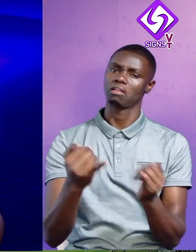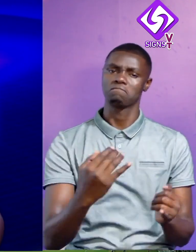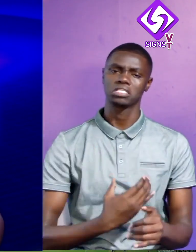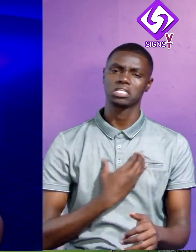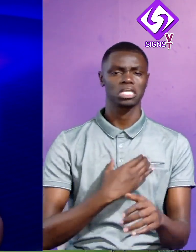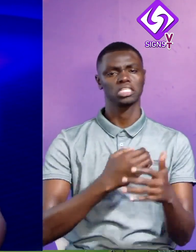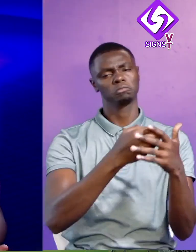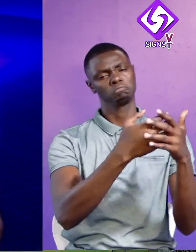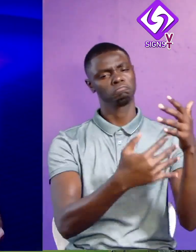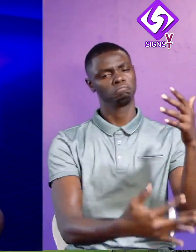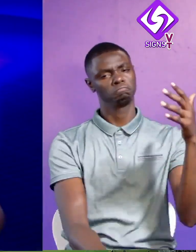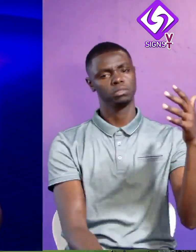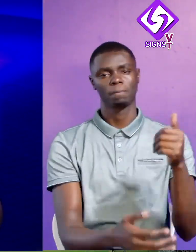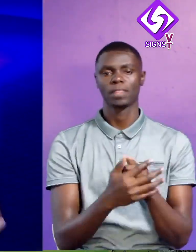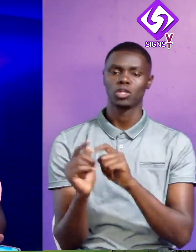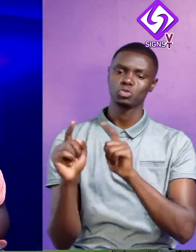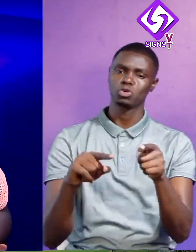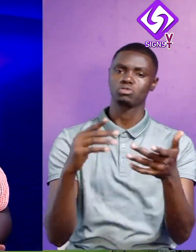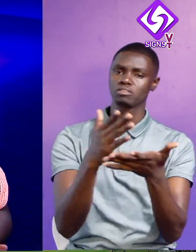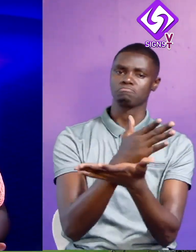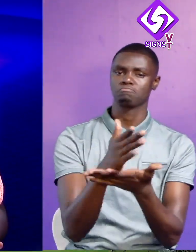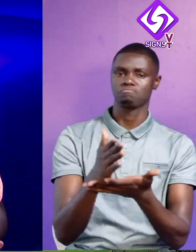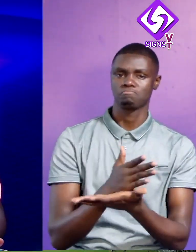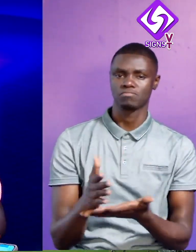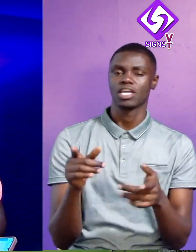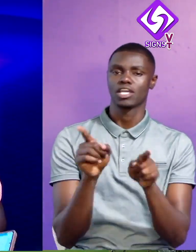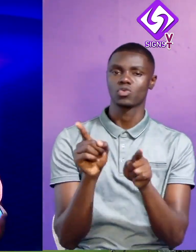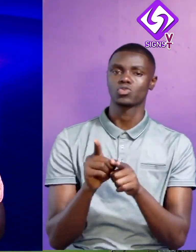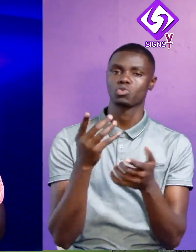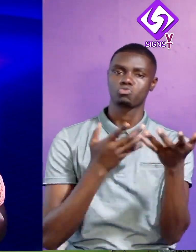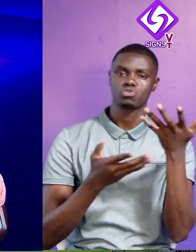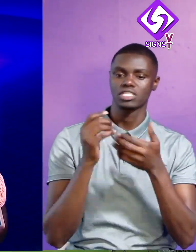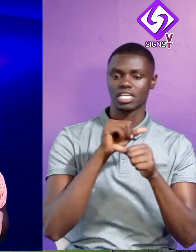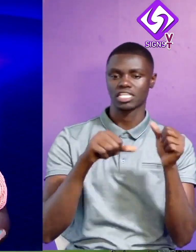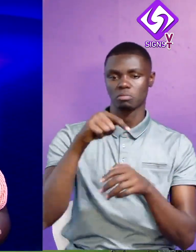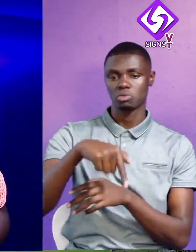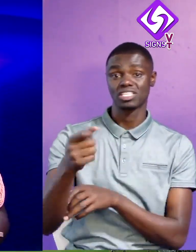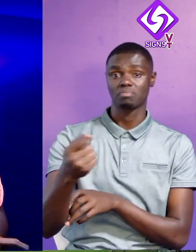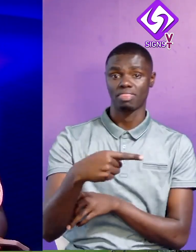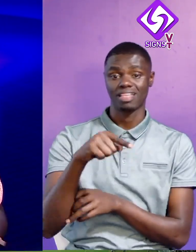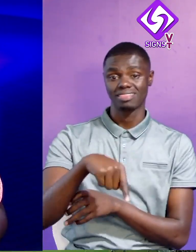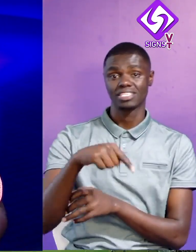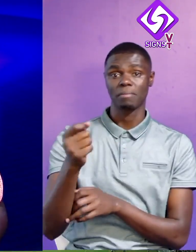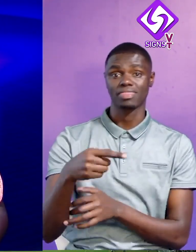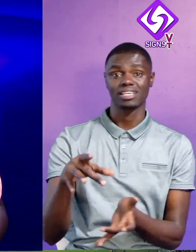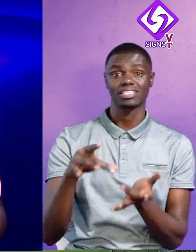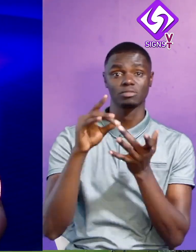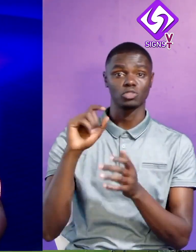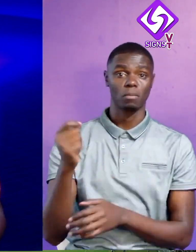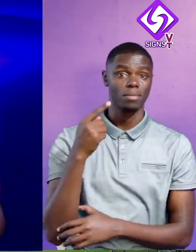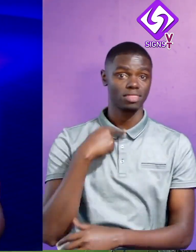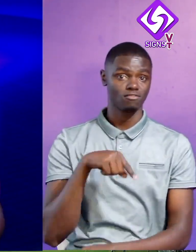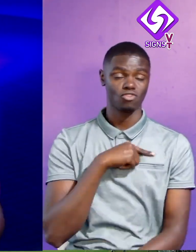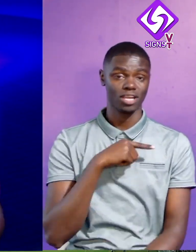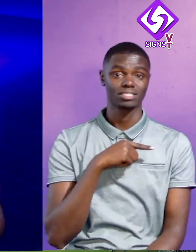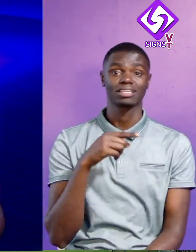guest ambao tunakuja we share na tunaongea kuhusu this month. This month is a special month for us